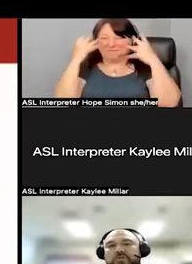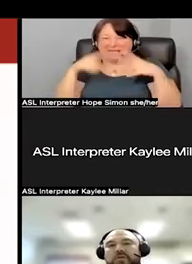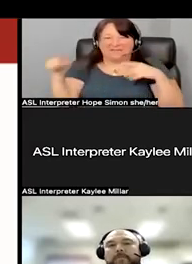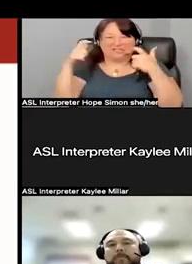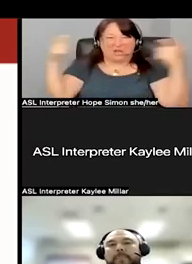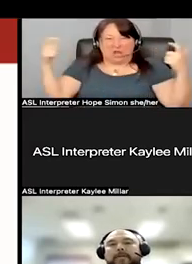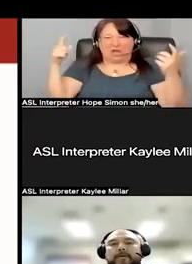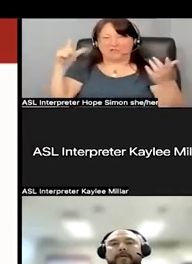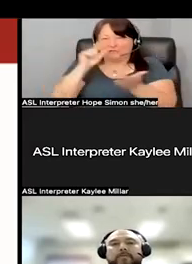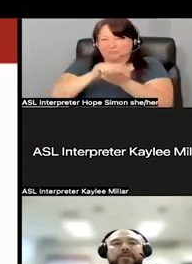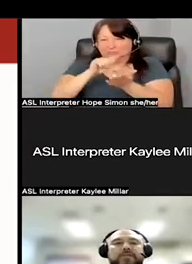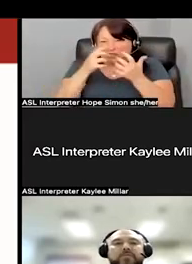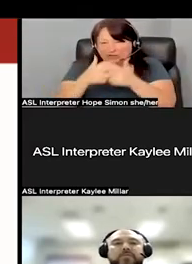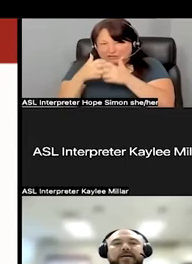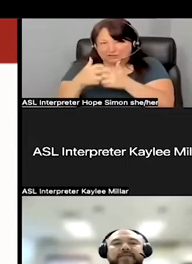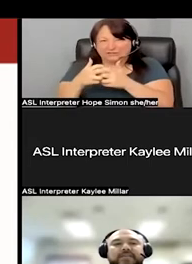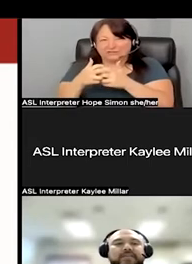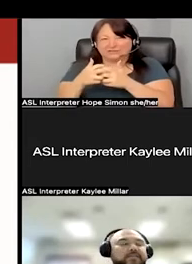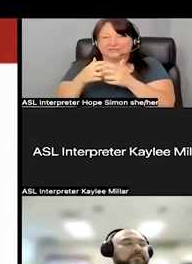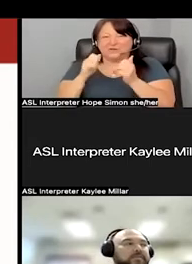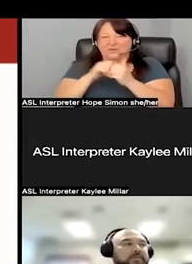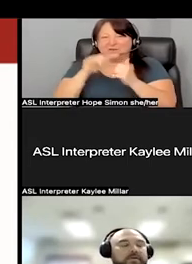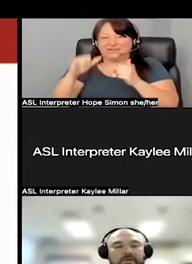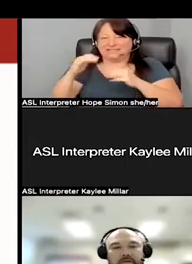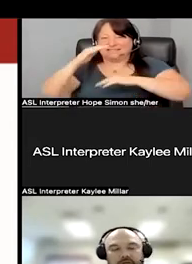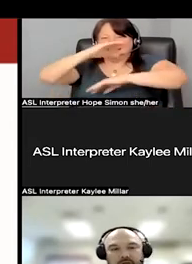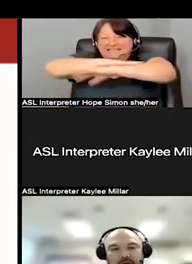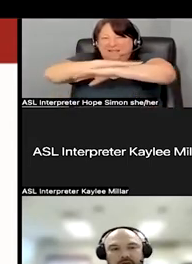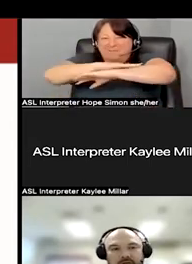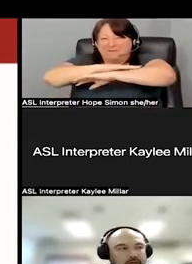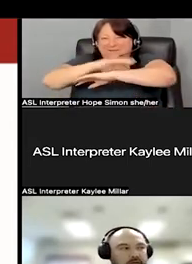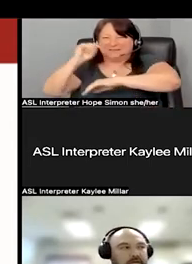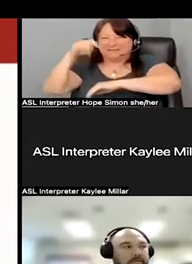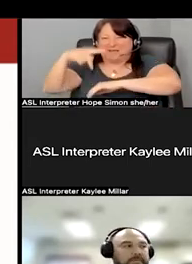So with these tabletop fastening systems.